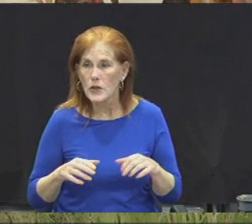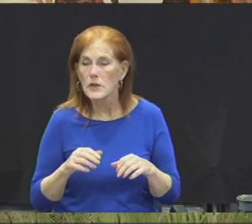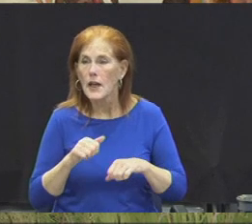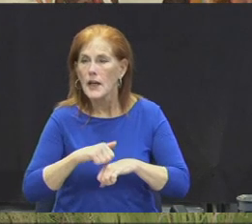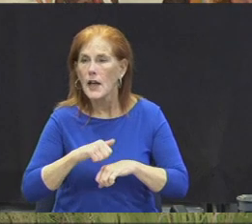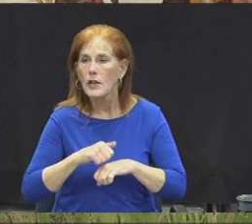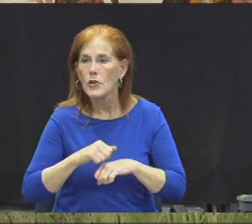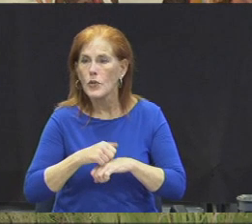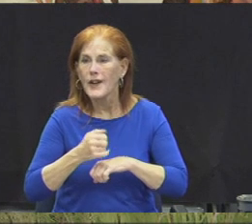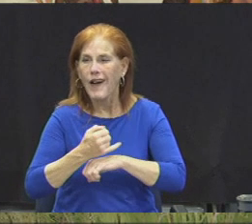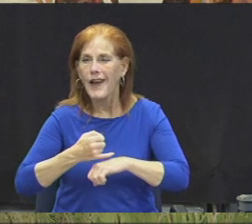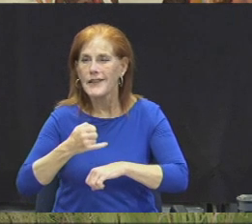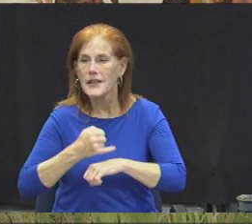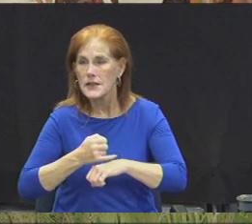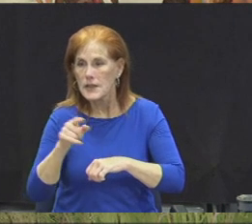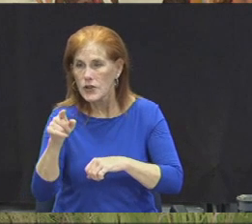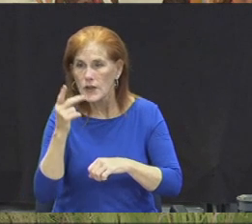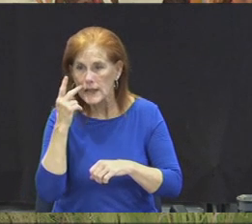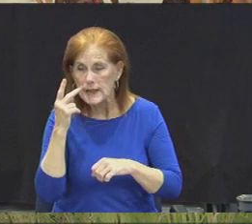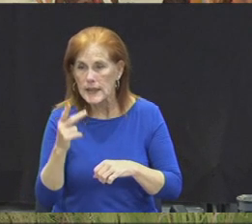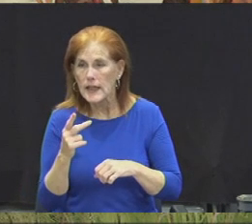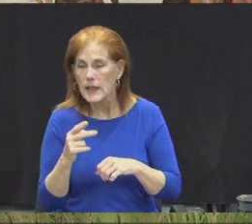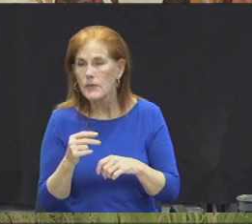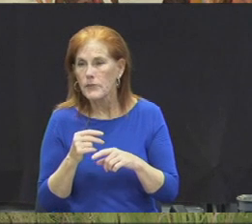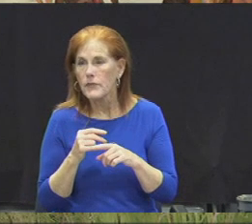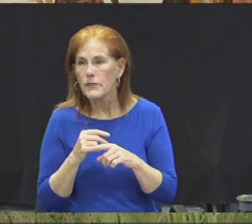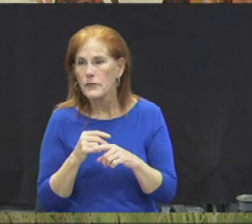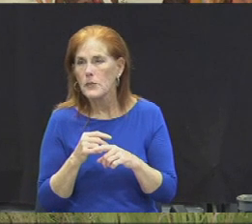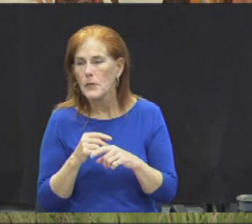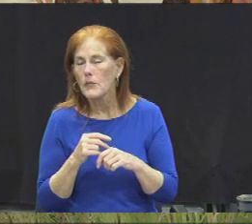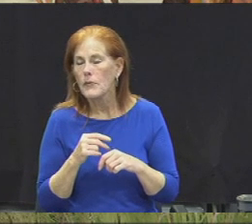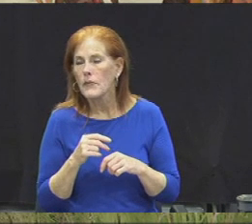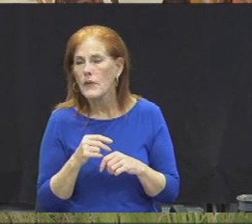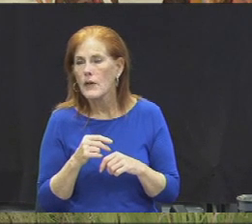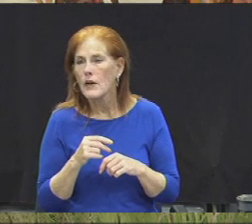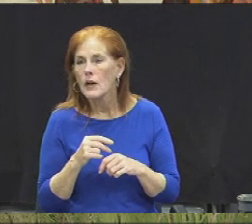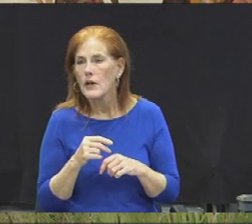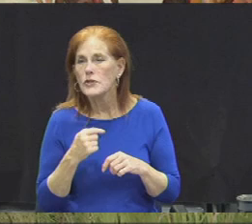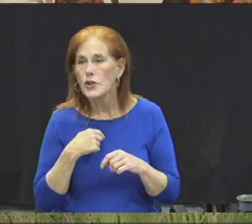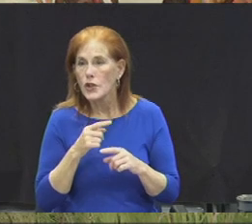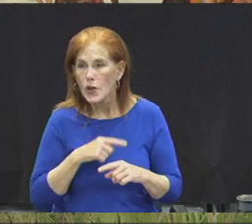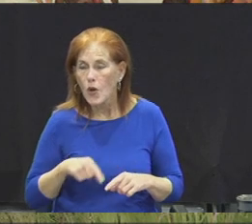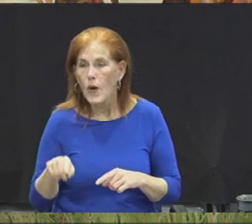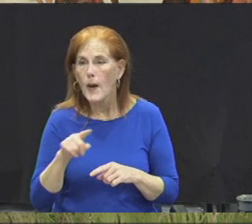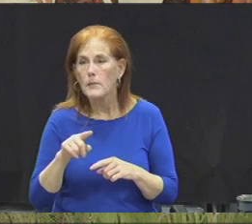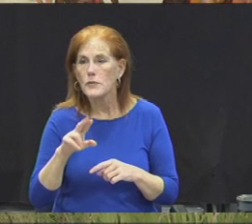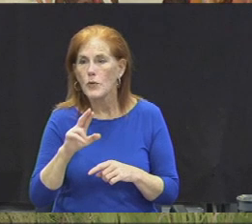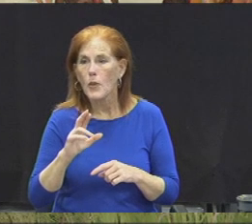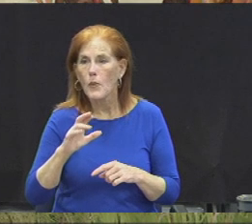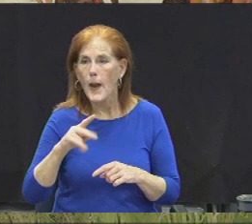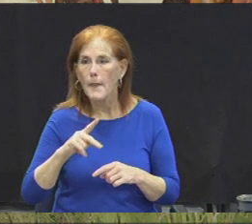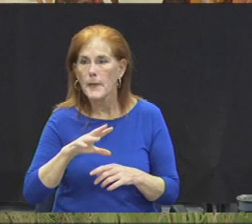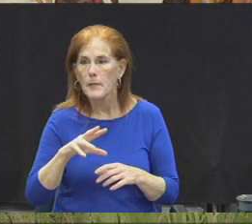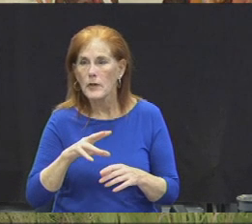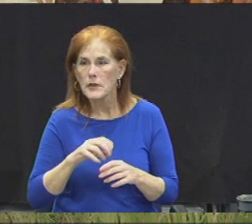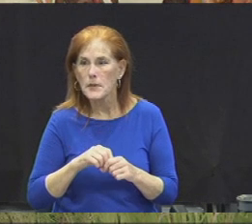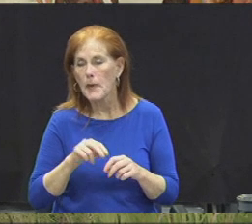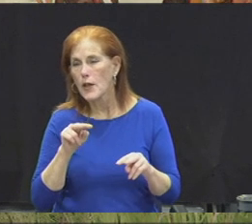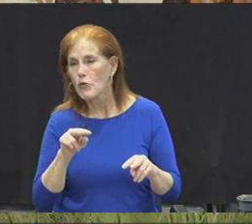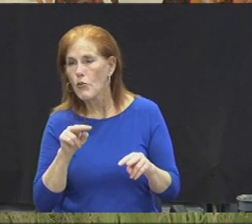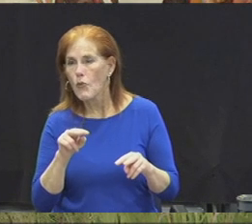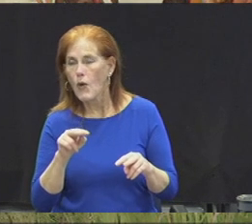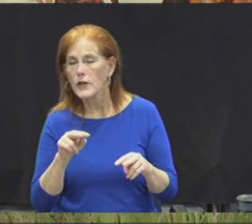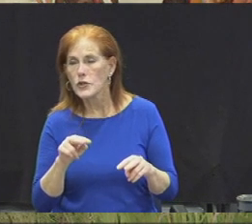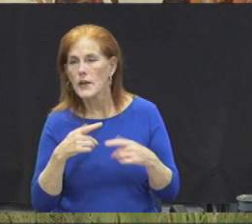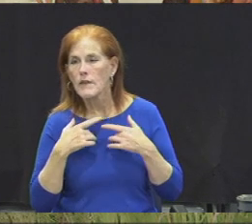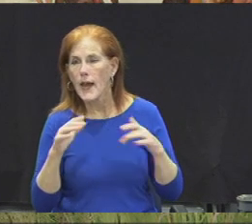islands and kind of seating elements that ring this area. And so you can navigate up to the ramps and participate in watching the